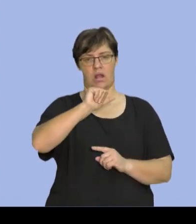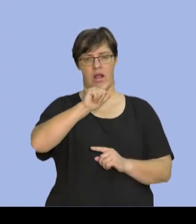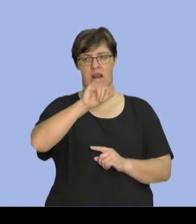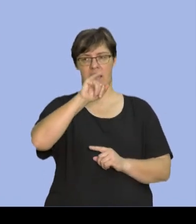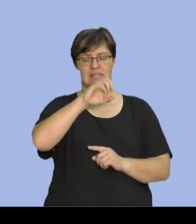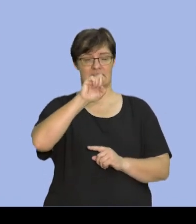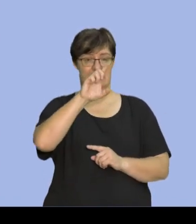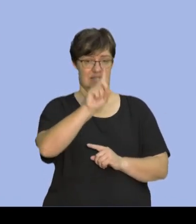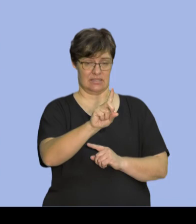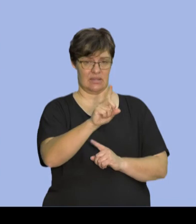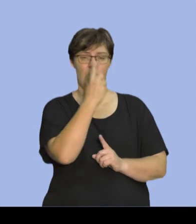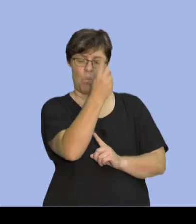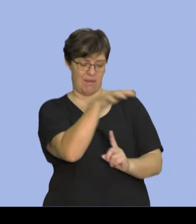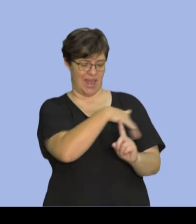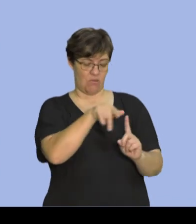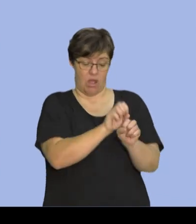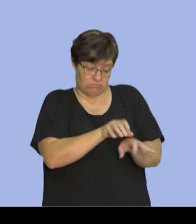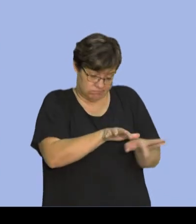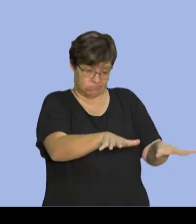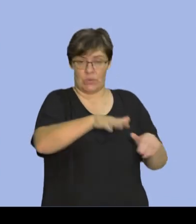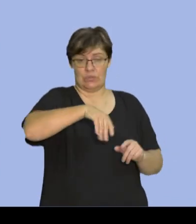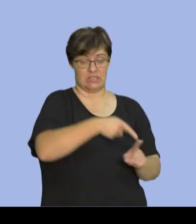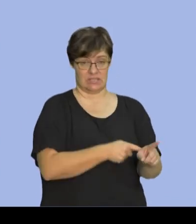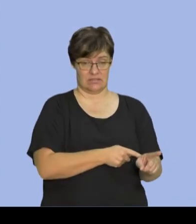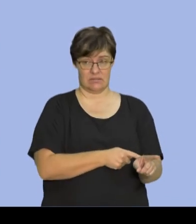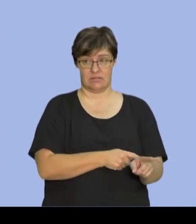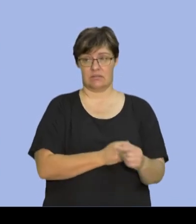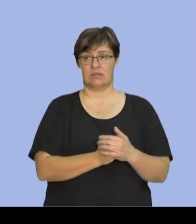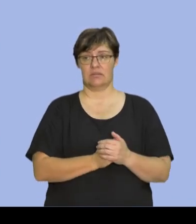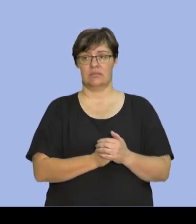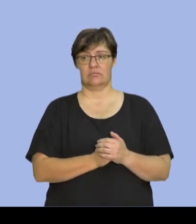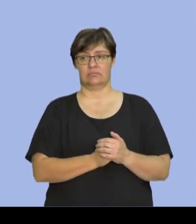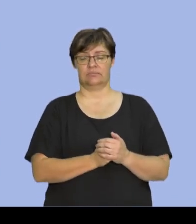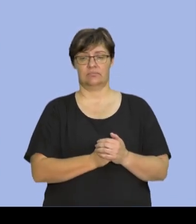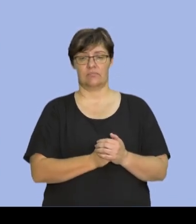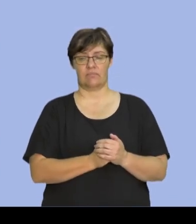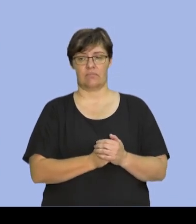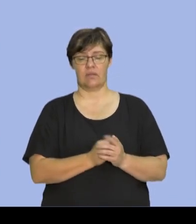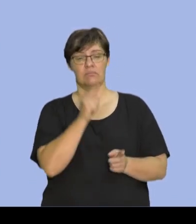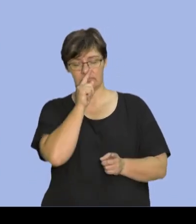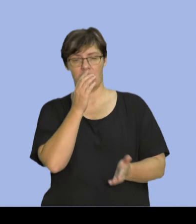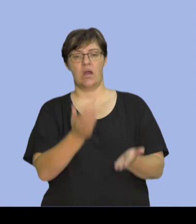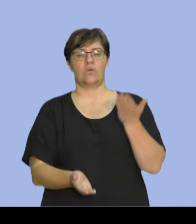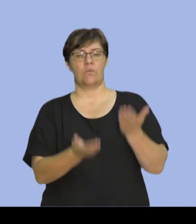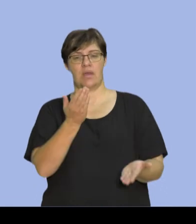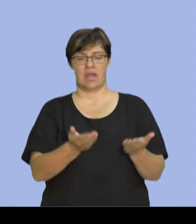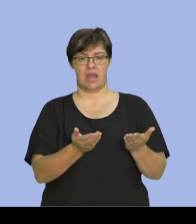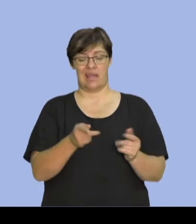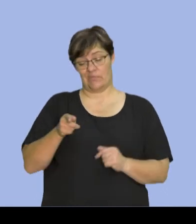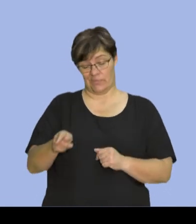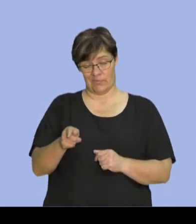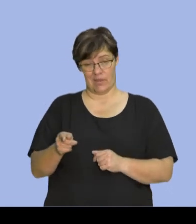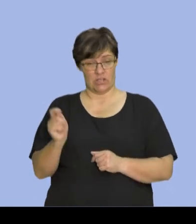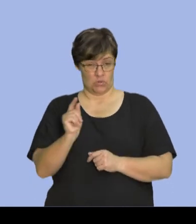in one area and has not yet spread. However, we will compare that to malignant in a little